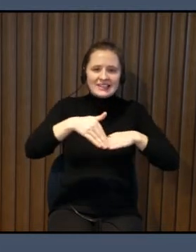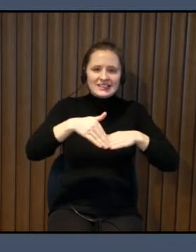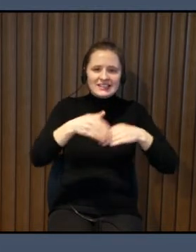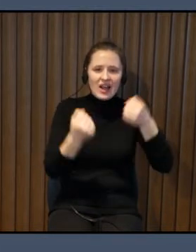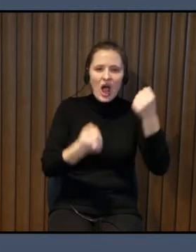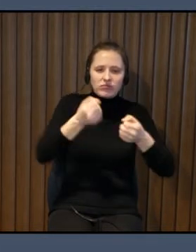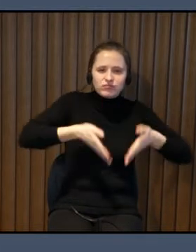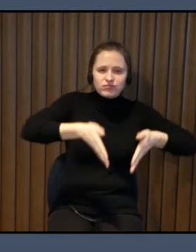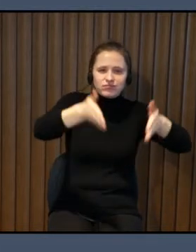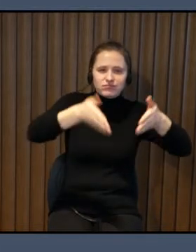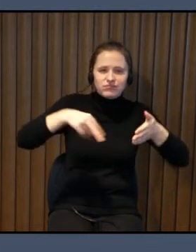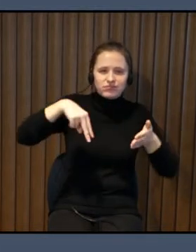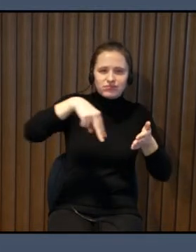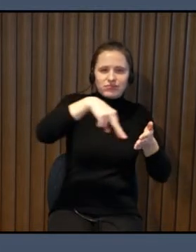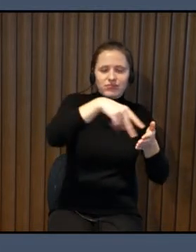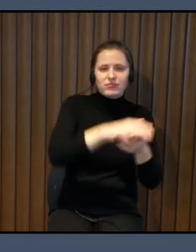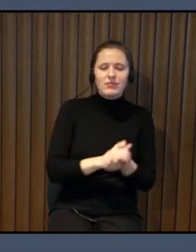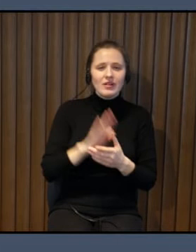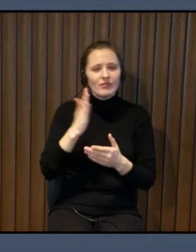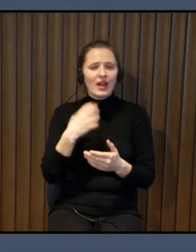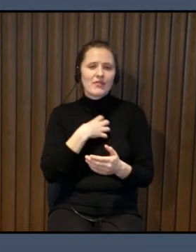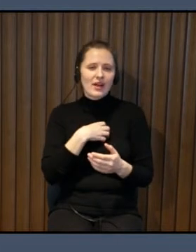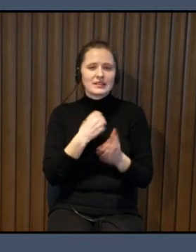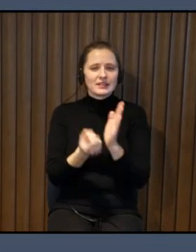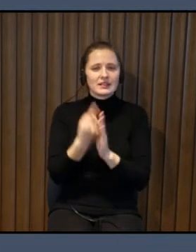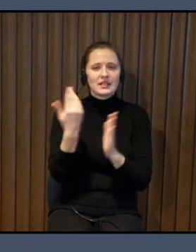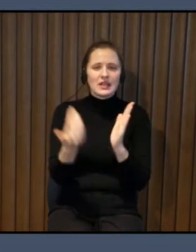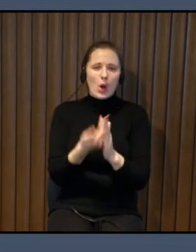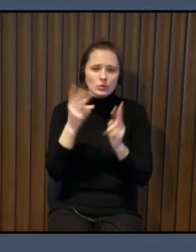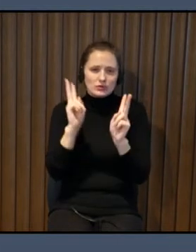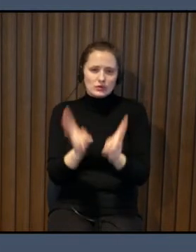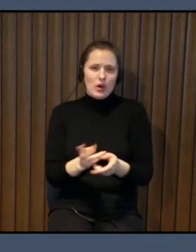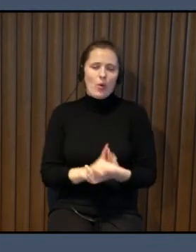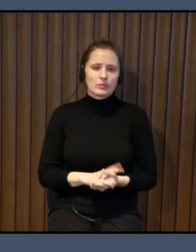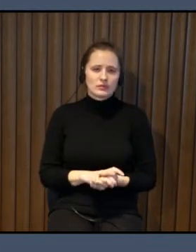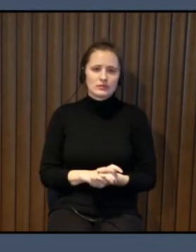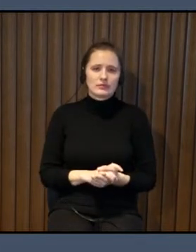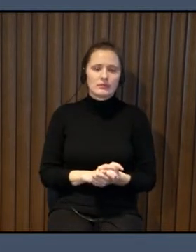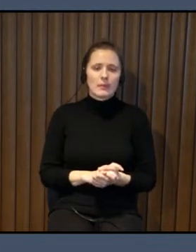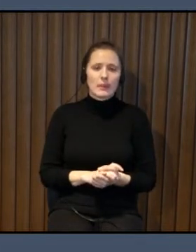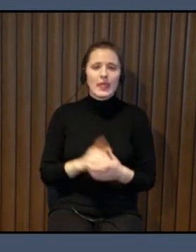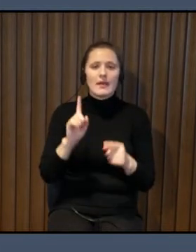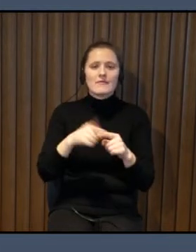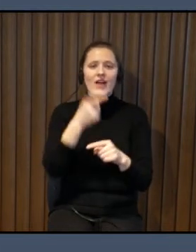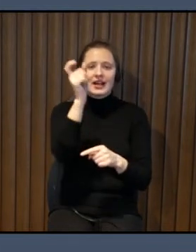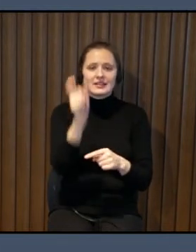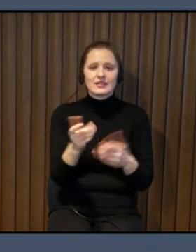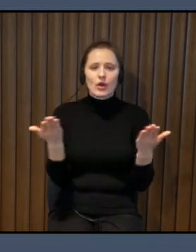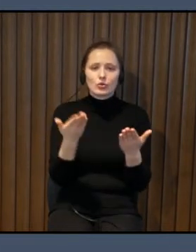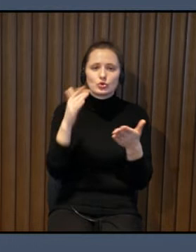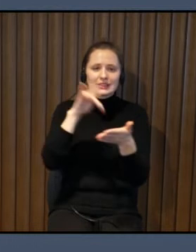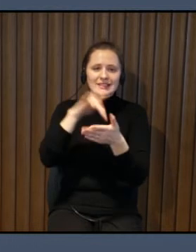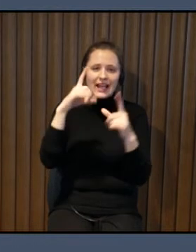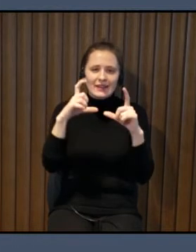on the right. On the other side, it is on the left, as well as this additional pavement, this